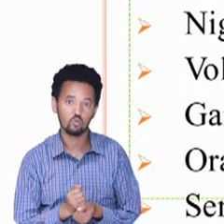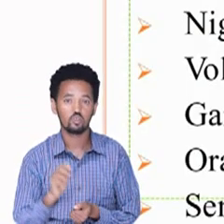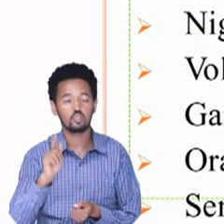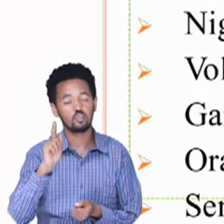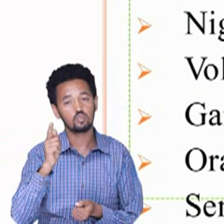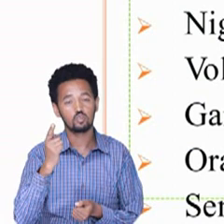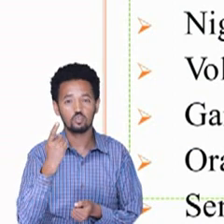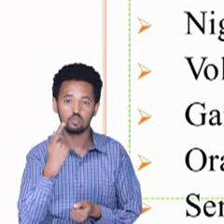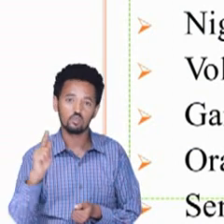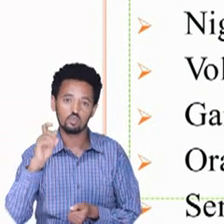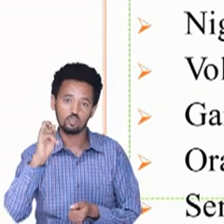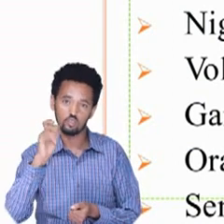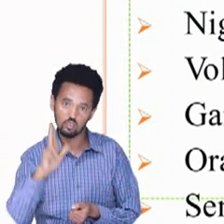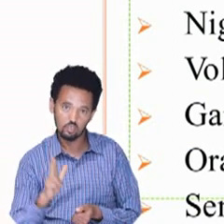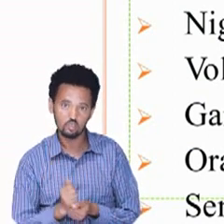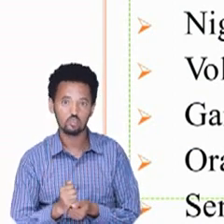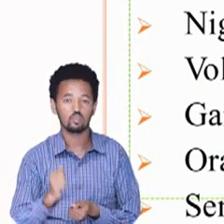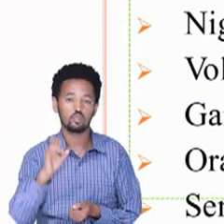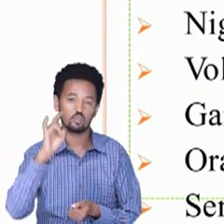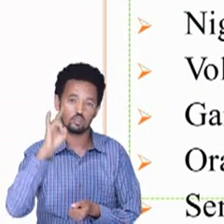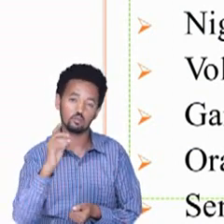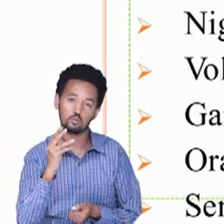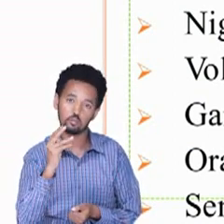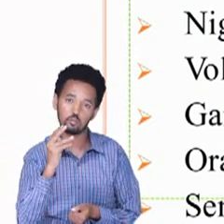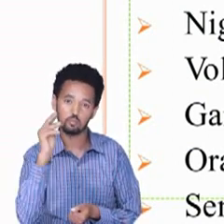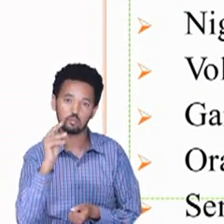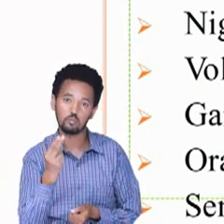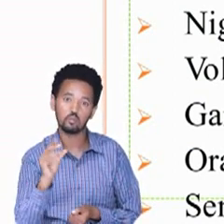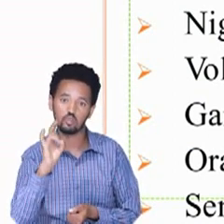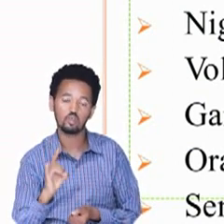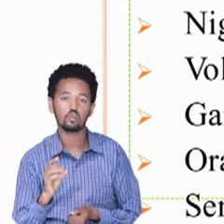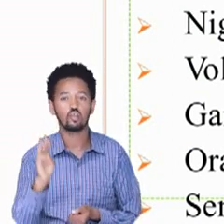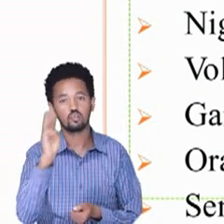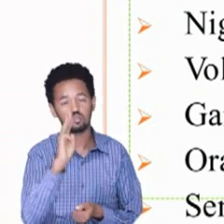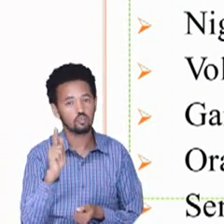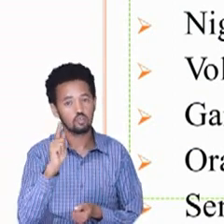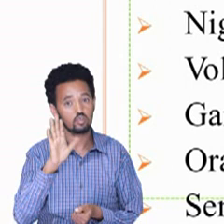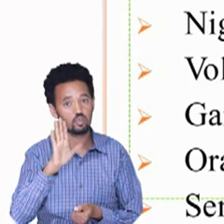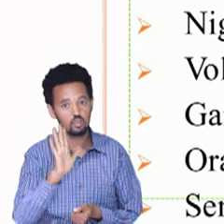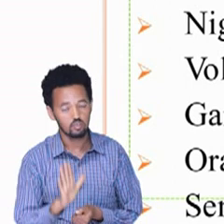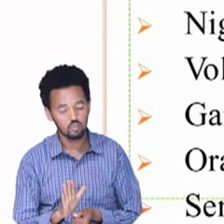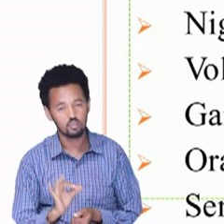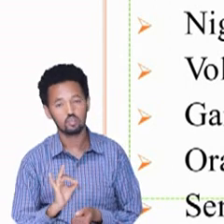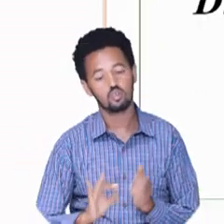Niger, Volta, Gambia, Orange, and Senegal River.